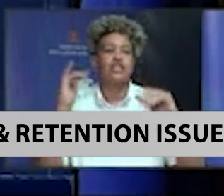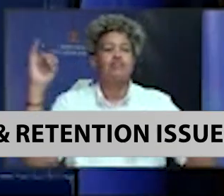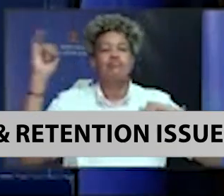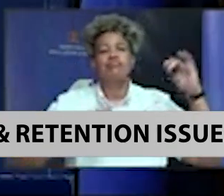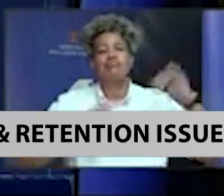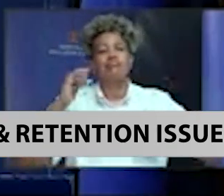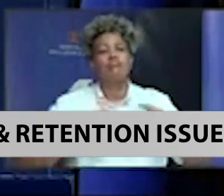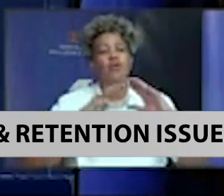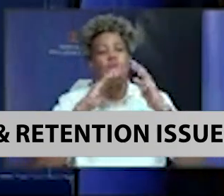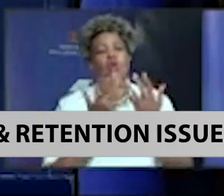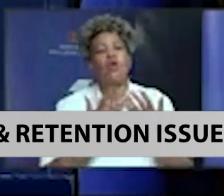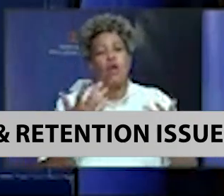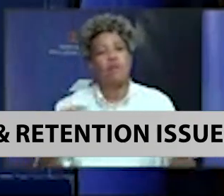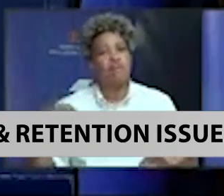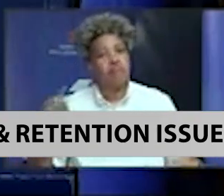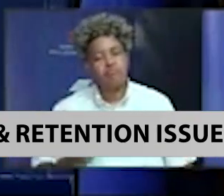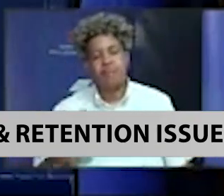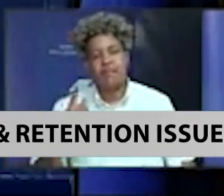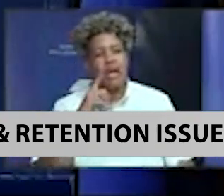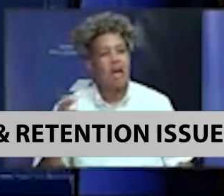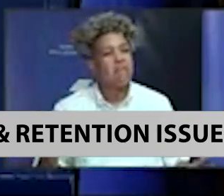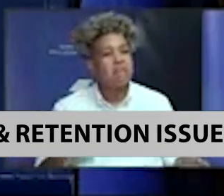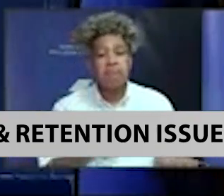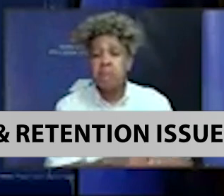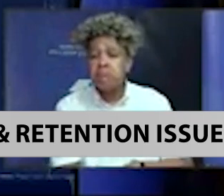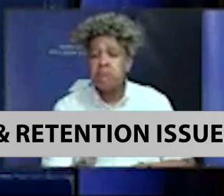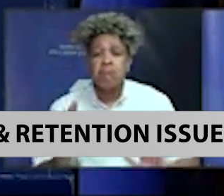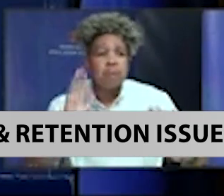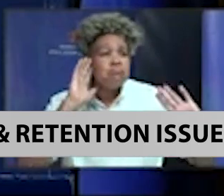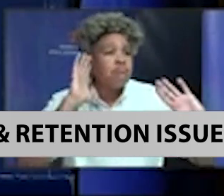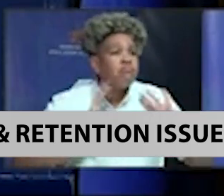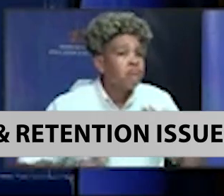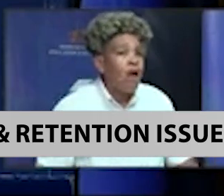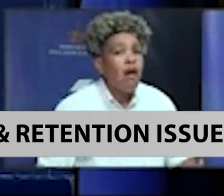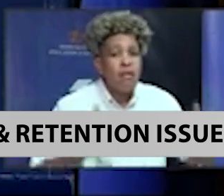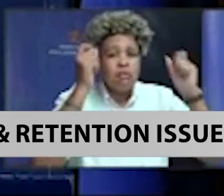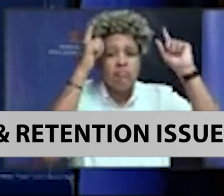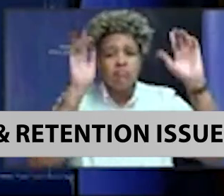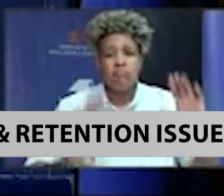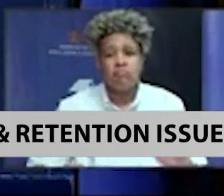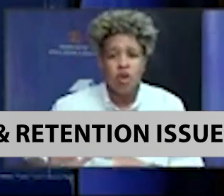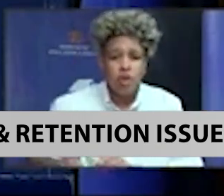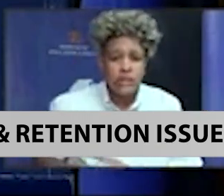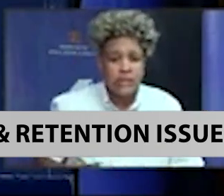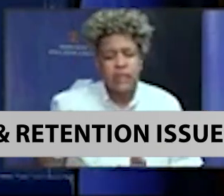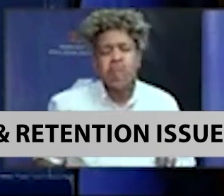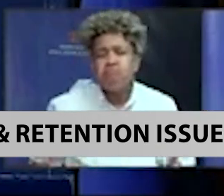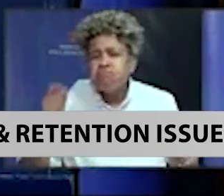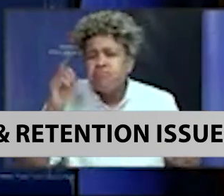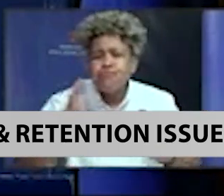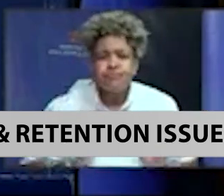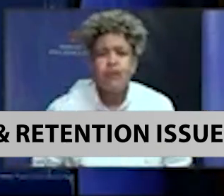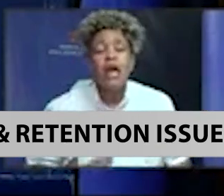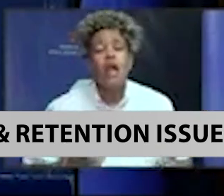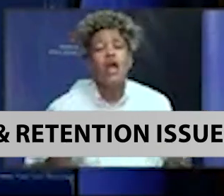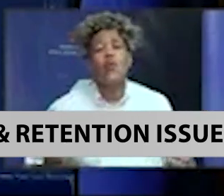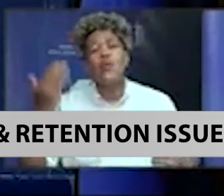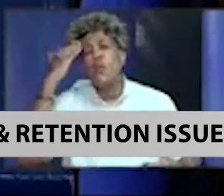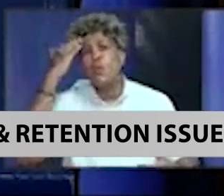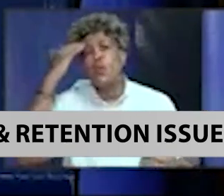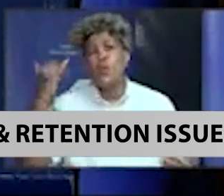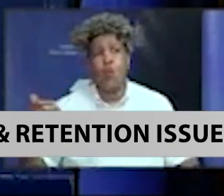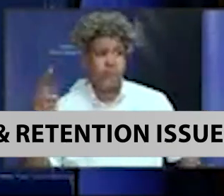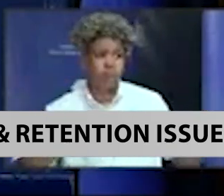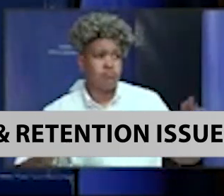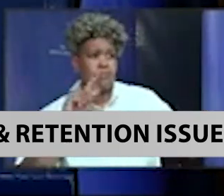across the world. They have assimilated, and I know even now in our system, when you look,